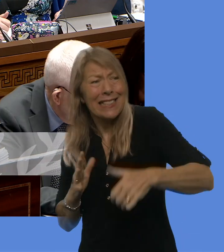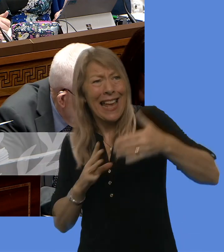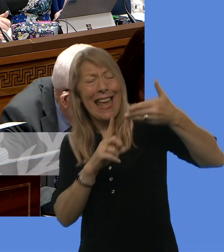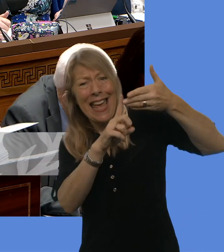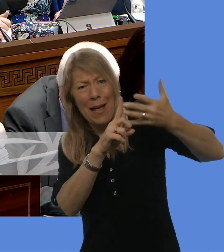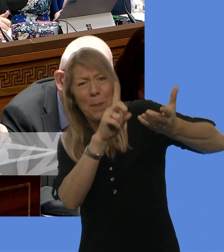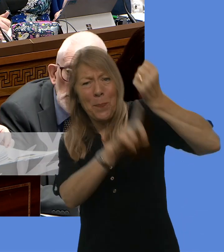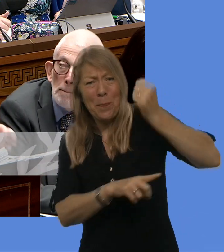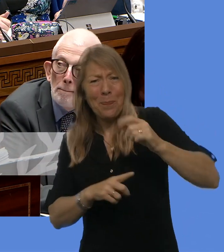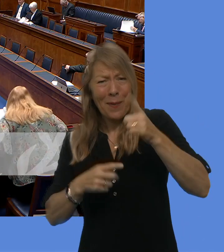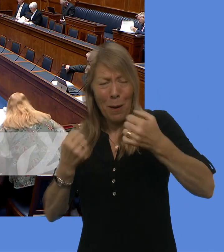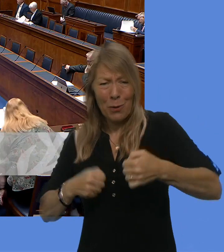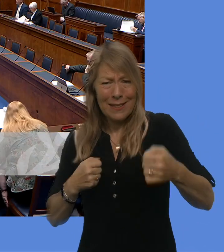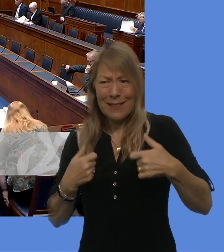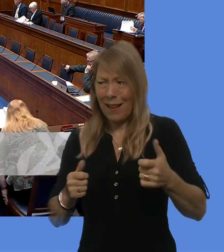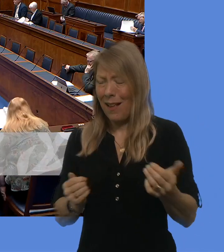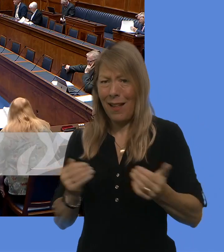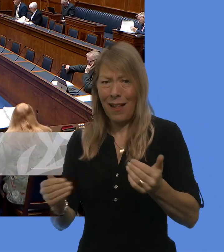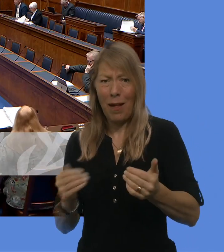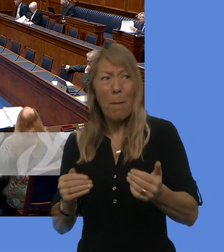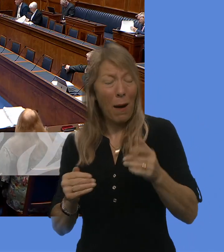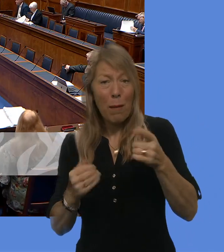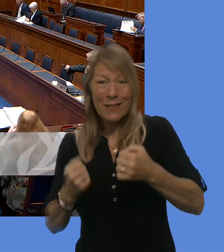prison population.